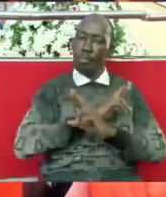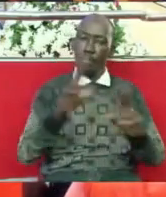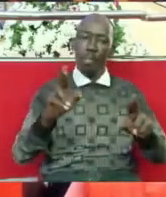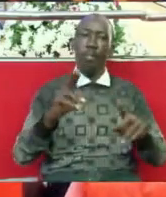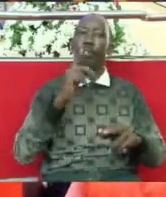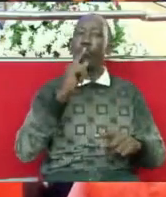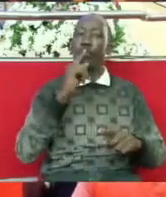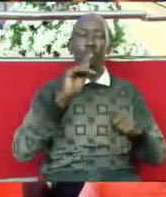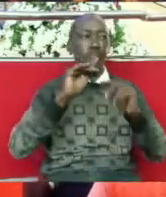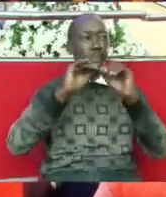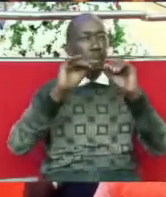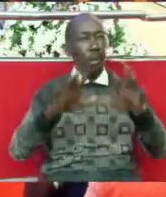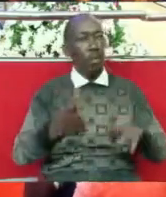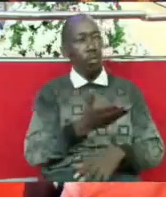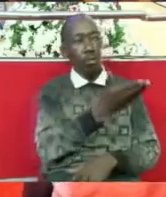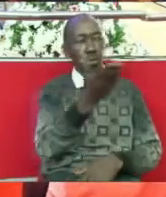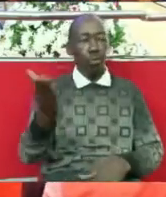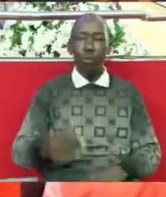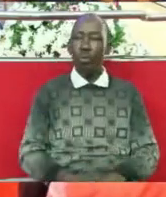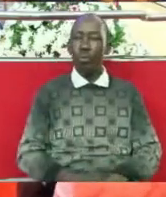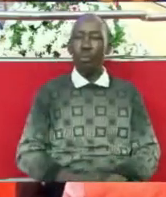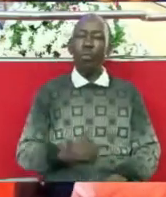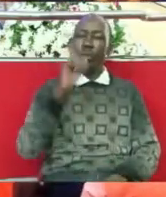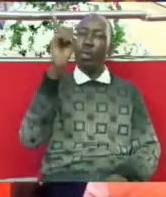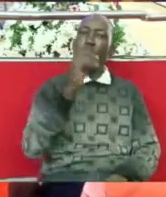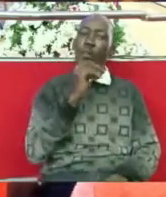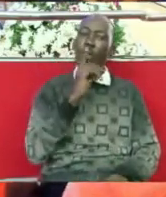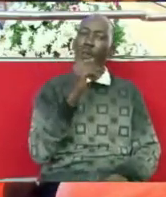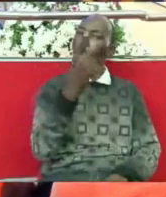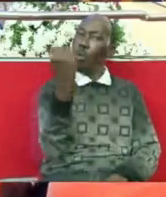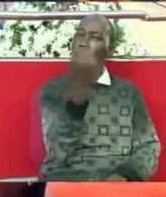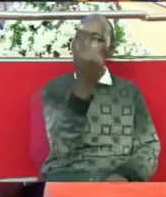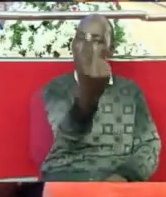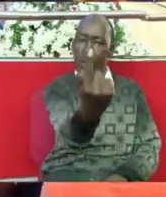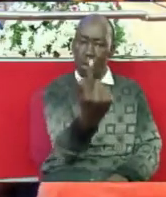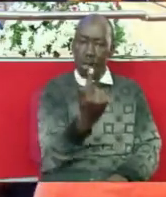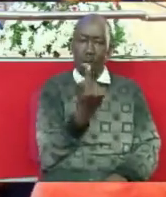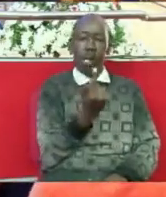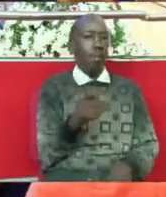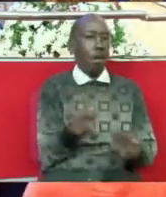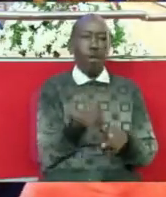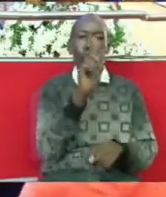cleanse you. He's saying just come as you are.